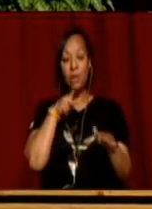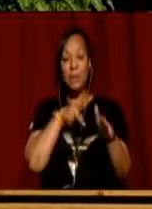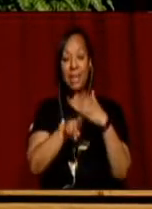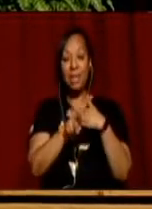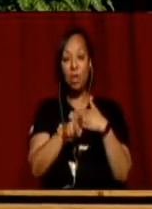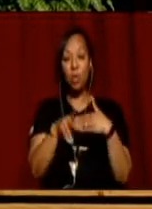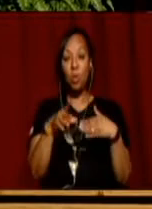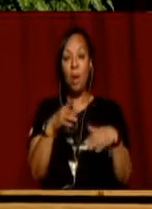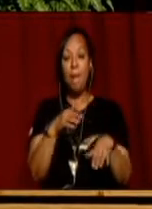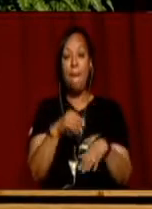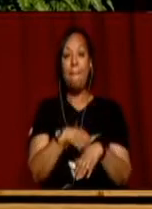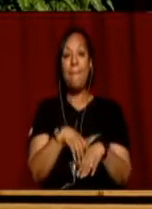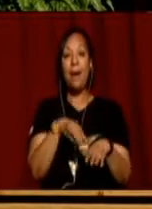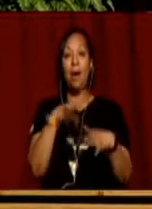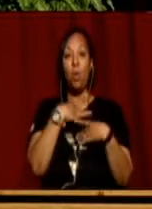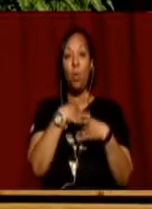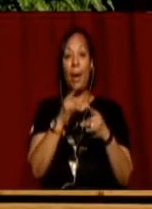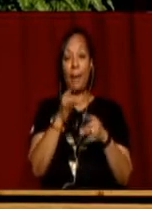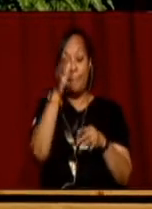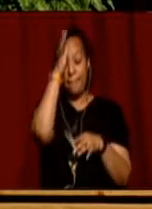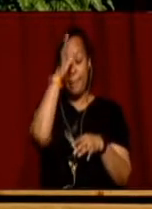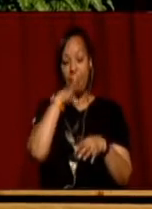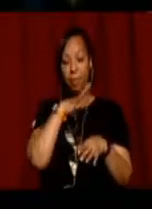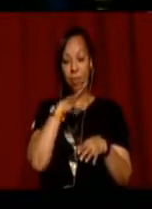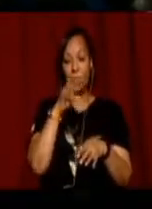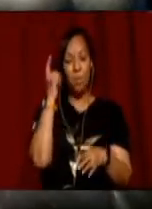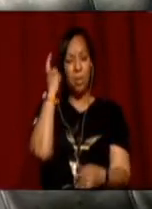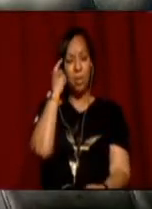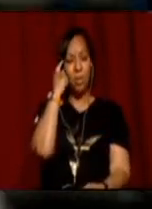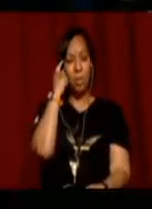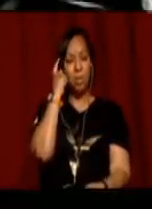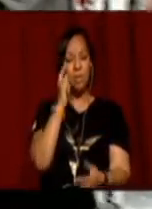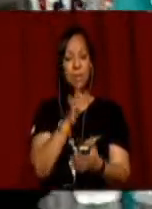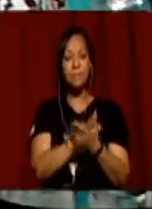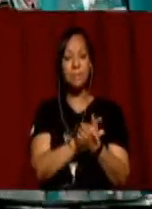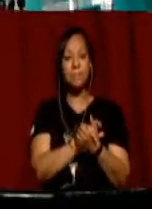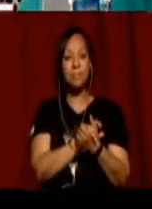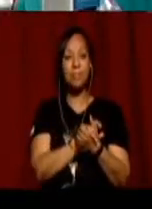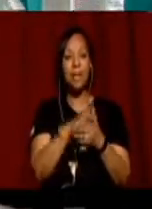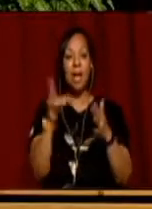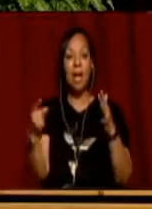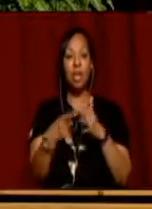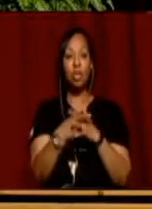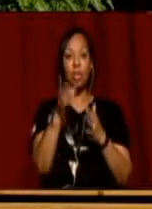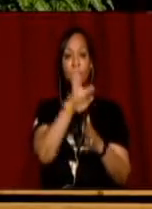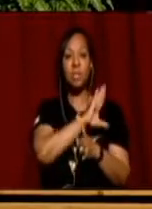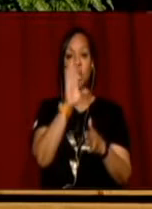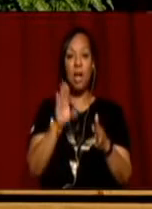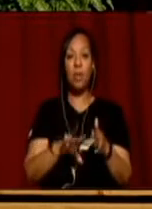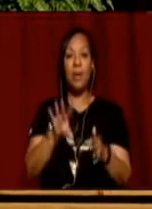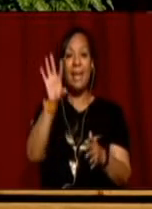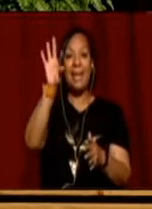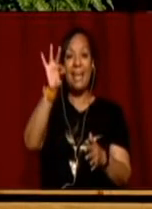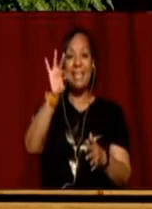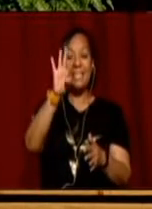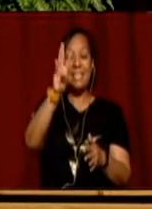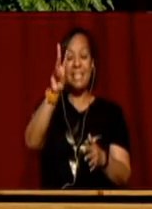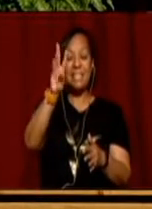policemen. But what were your thoughts about that? Well, first of all, I came to Chicago in 1965 to go to